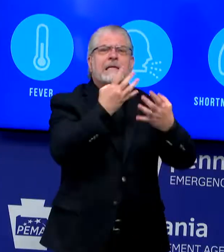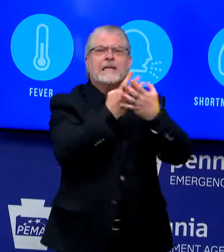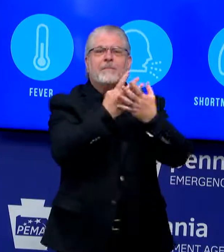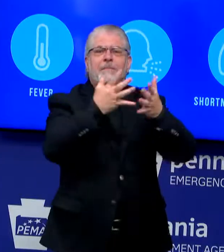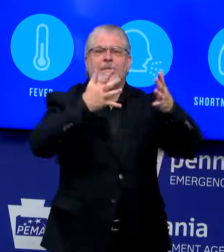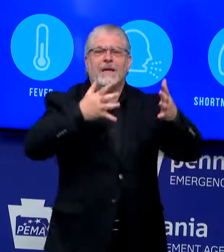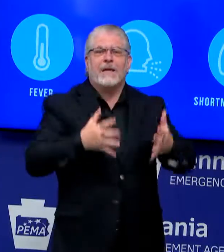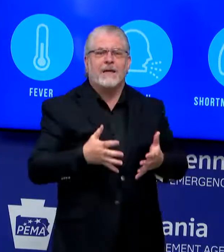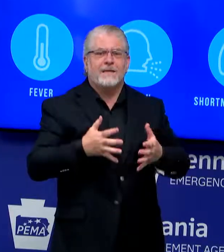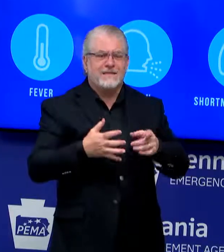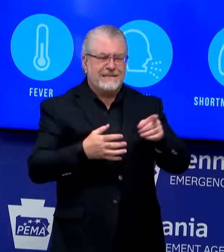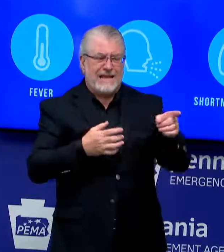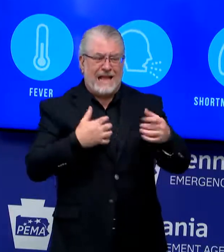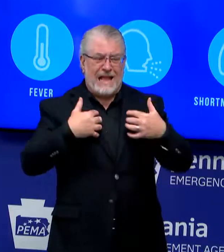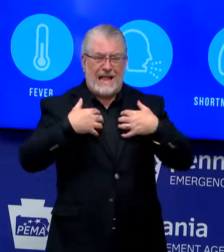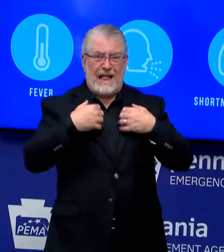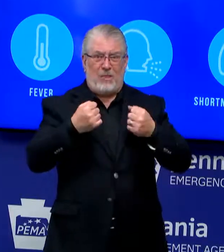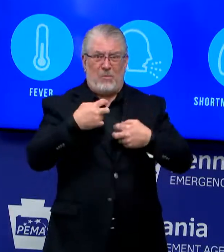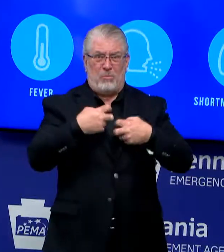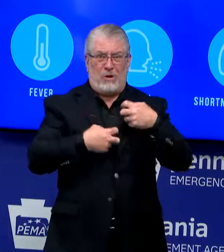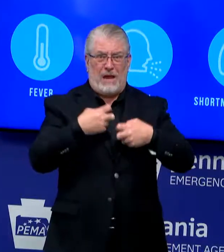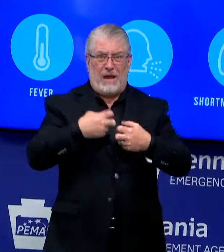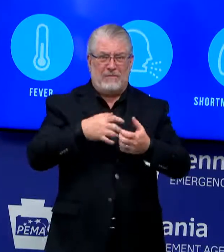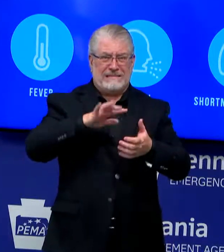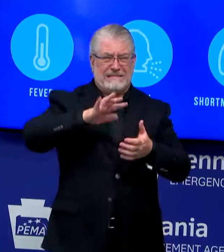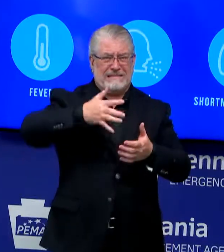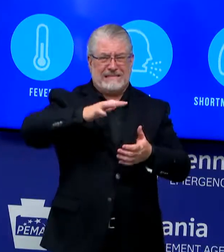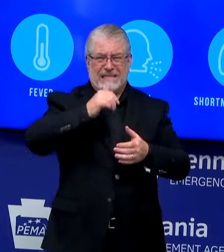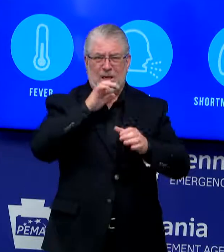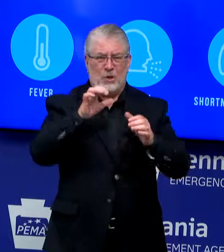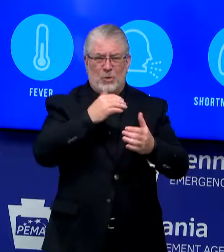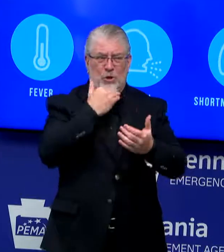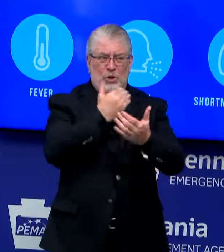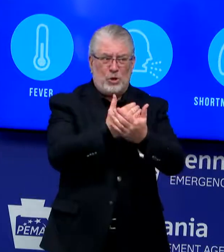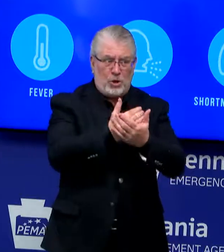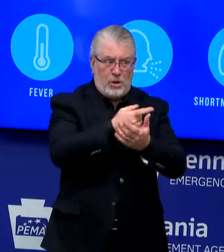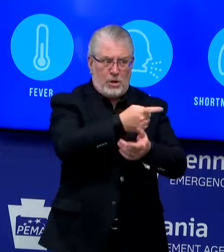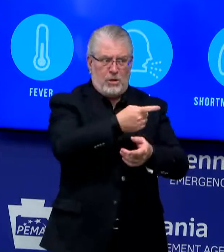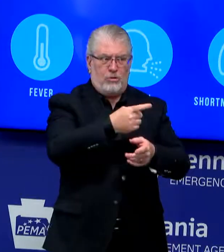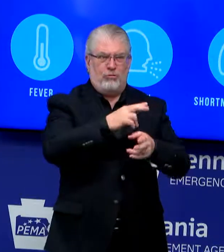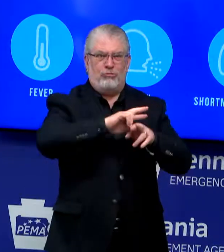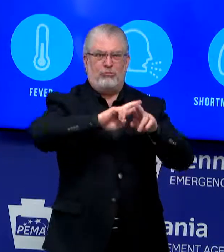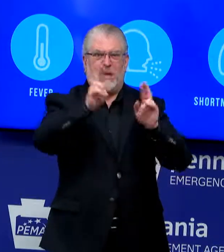system, and what protections would be in place to ensure public safety?